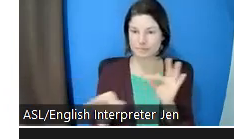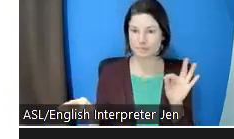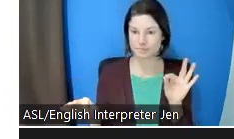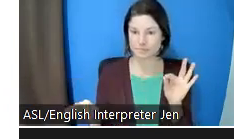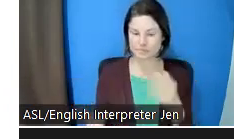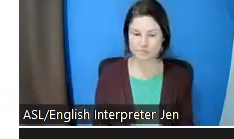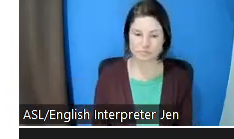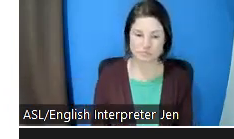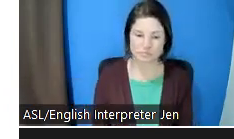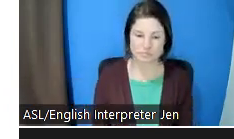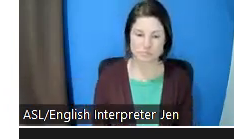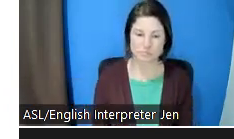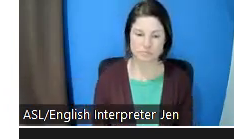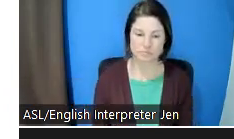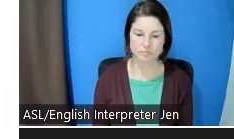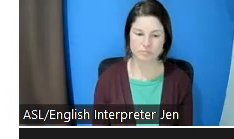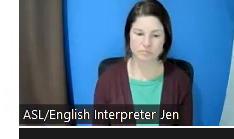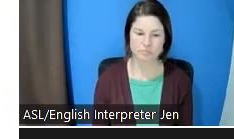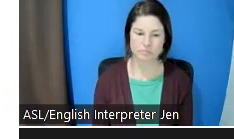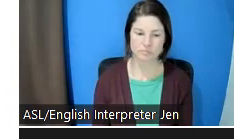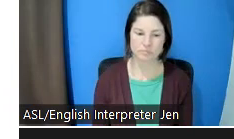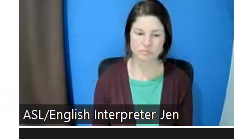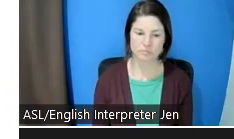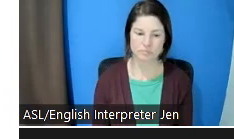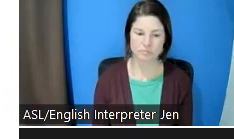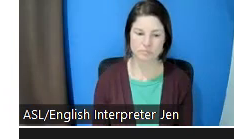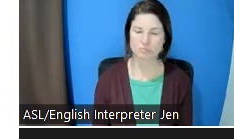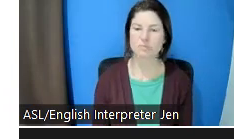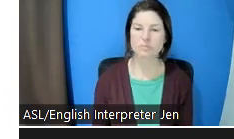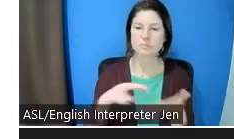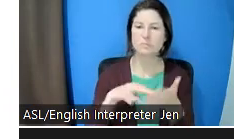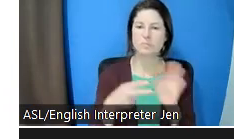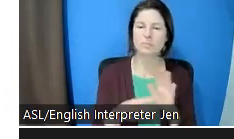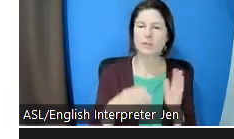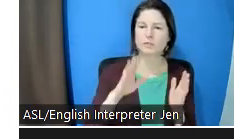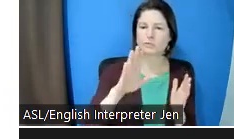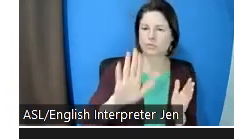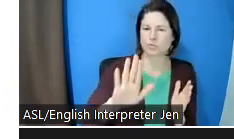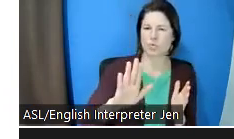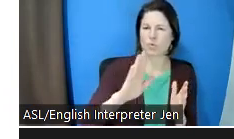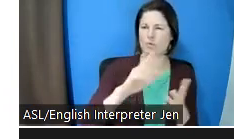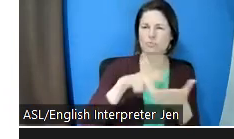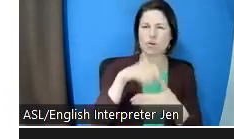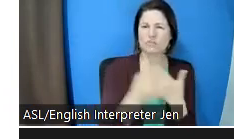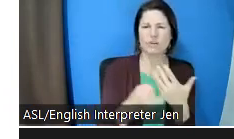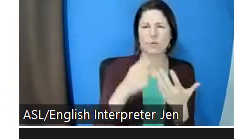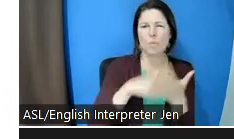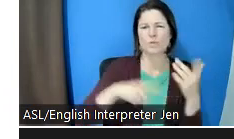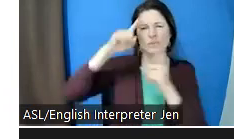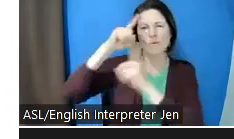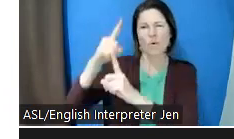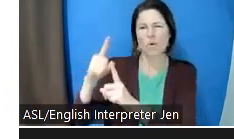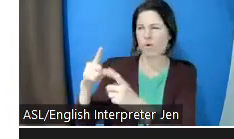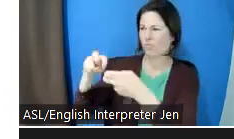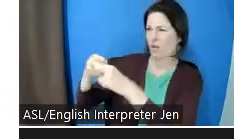specifics of what their project is intending to accomplish. We encourage you to be specific